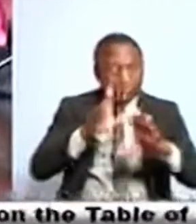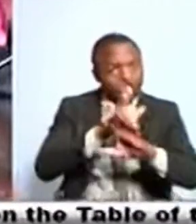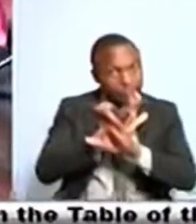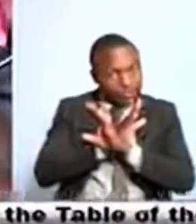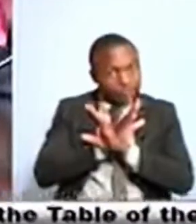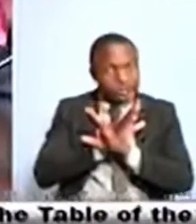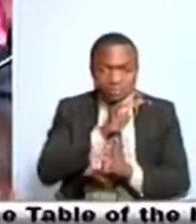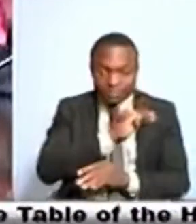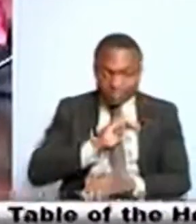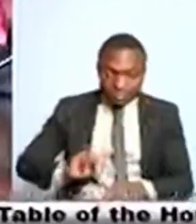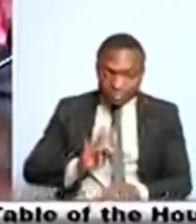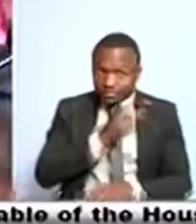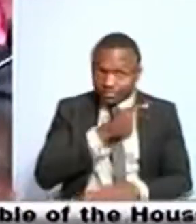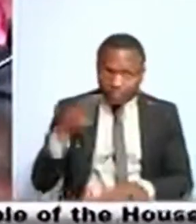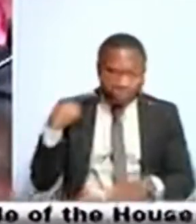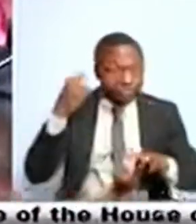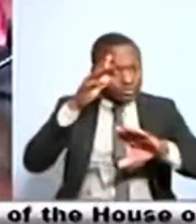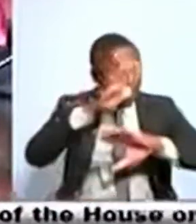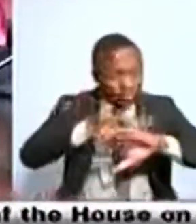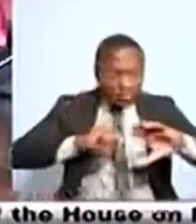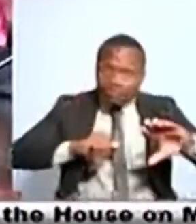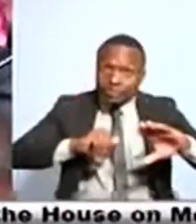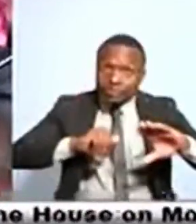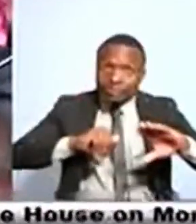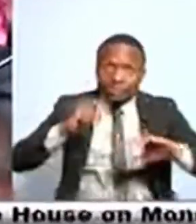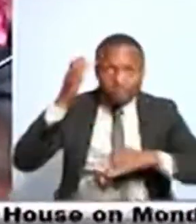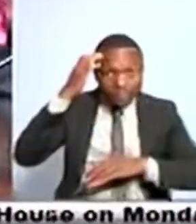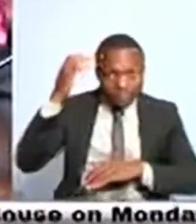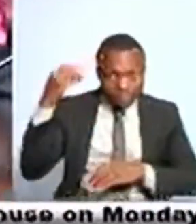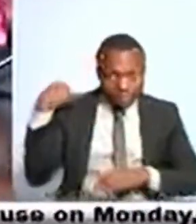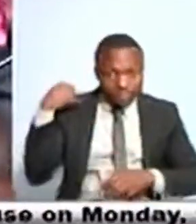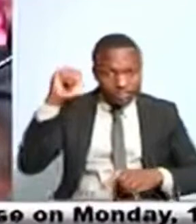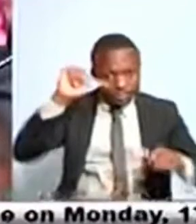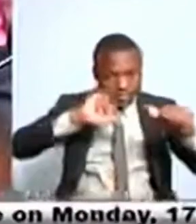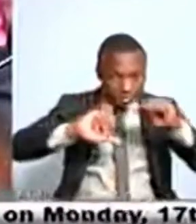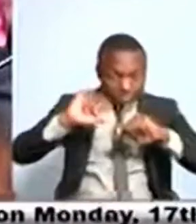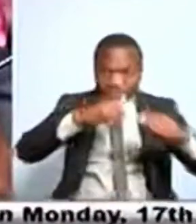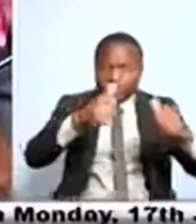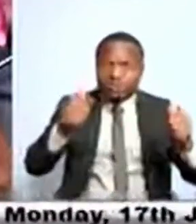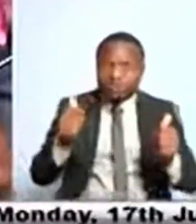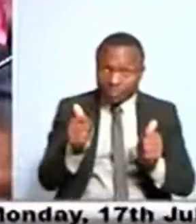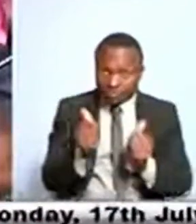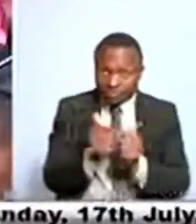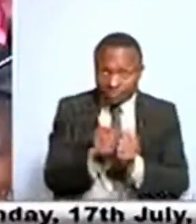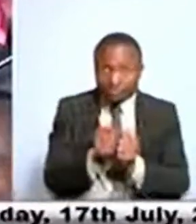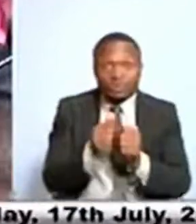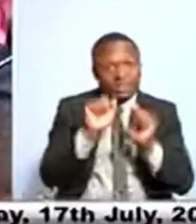Parliament here, have been calling for the Office of the Auditor General to have teeth.